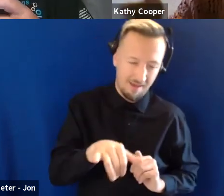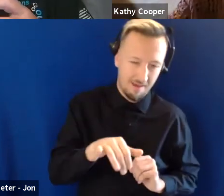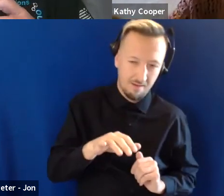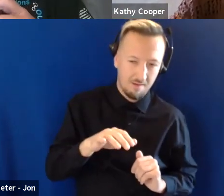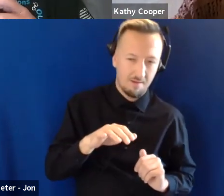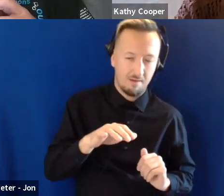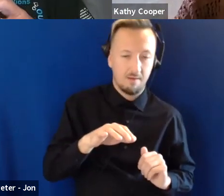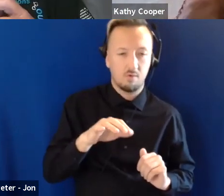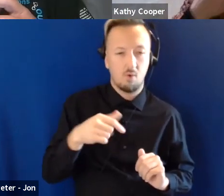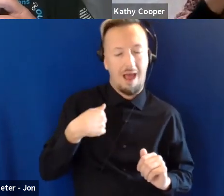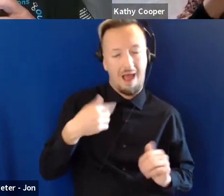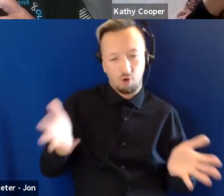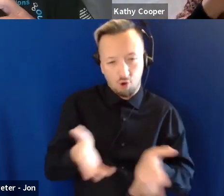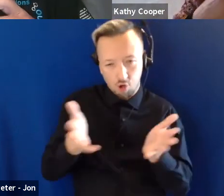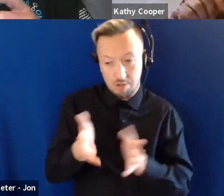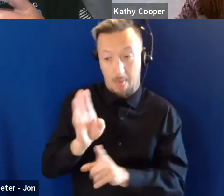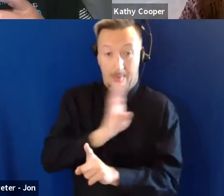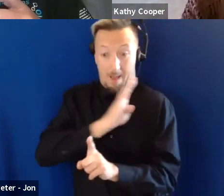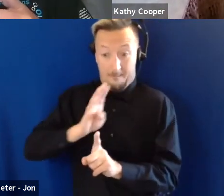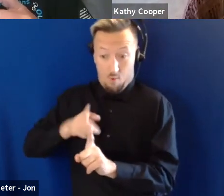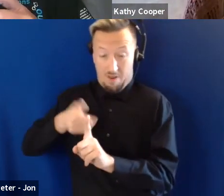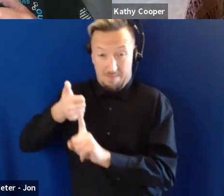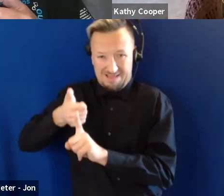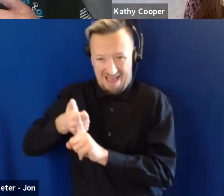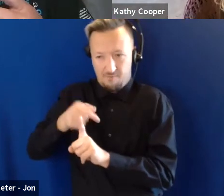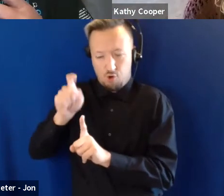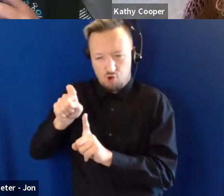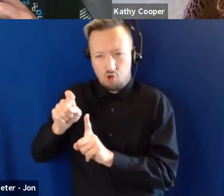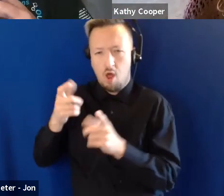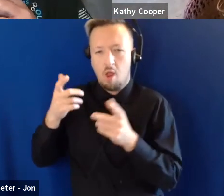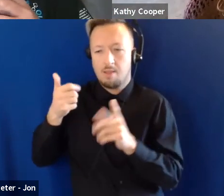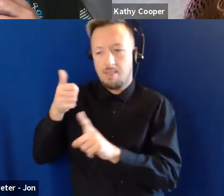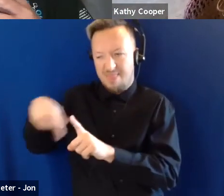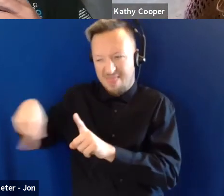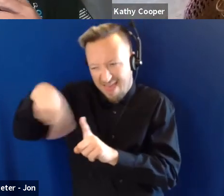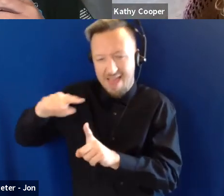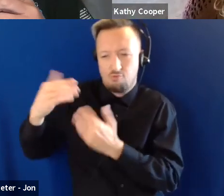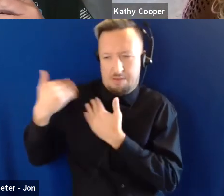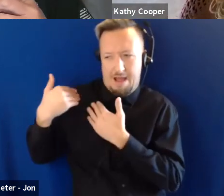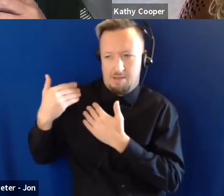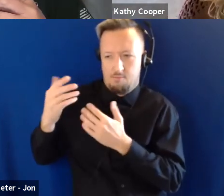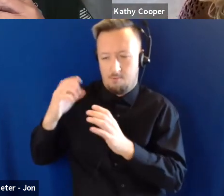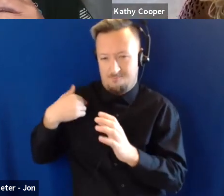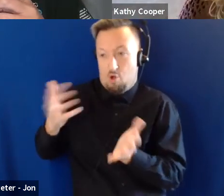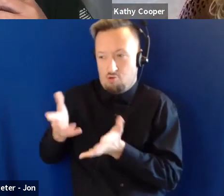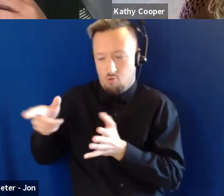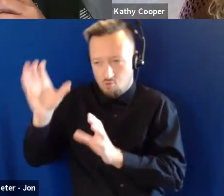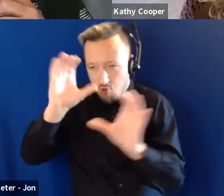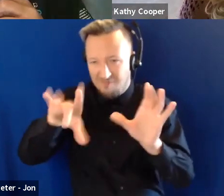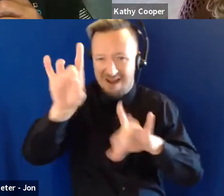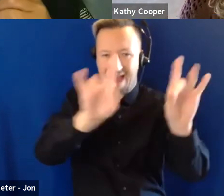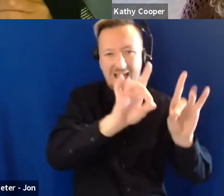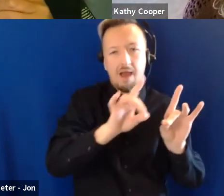I always encourage the SILC board. They need to be out there recruiting people in the different aspects of what they're doing.